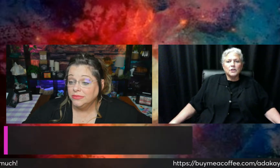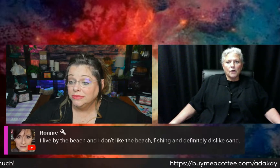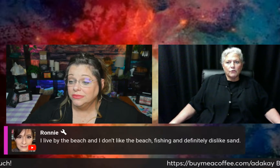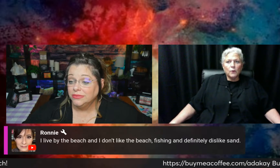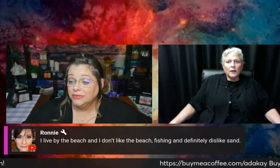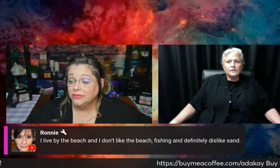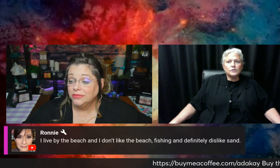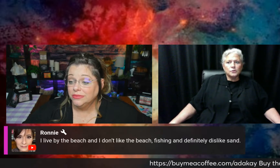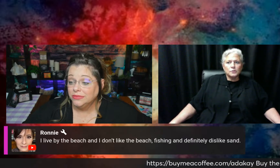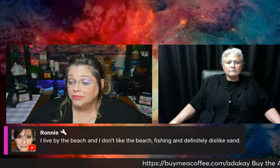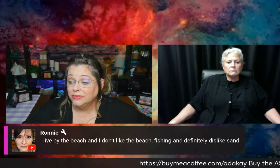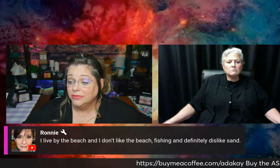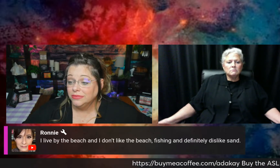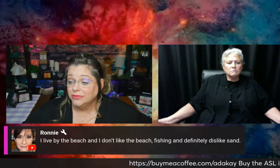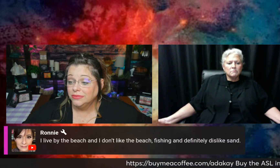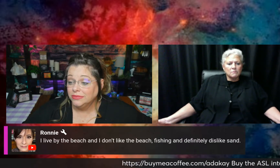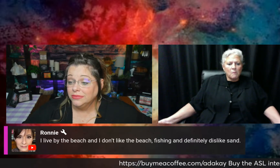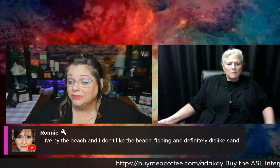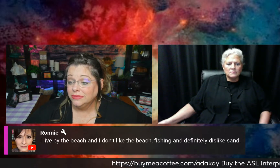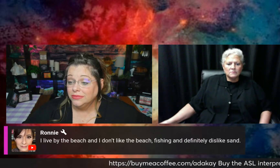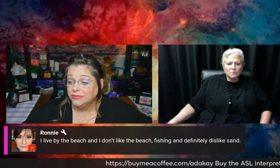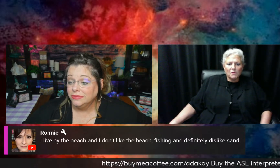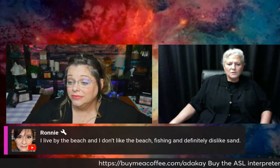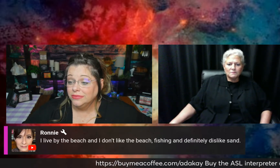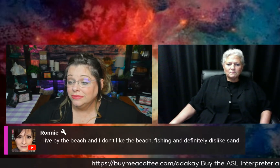found another way to do it.